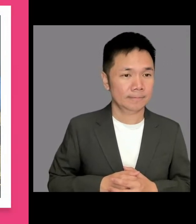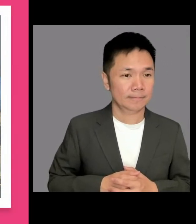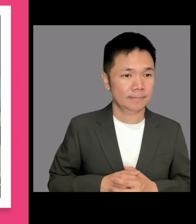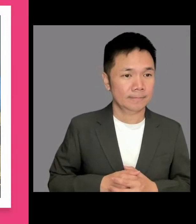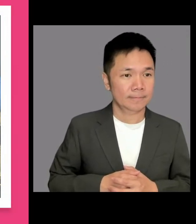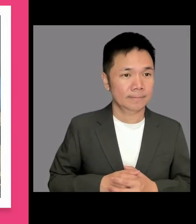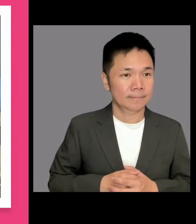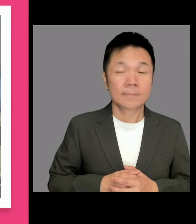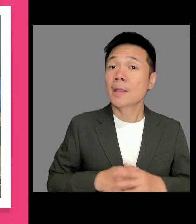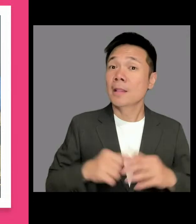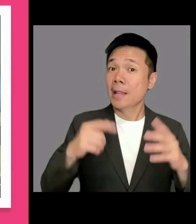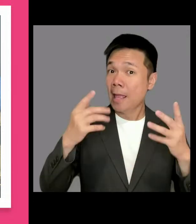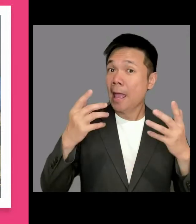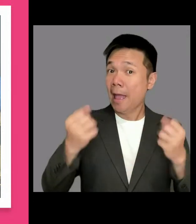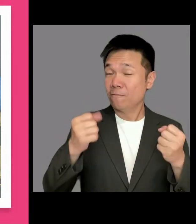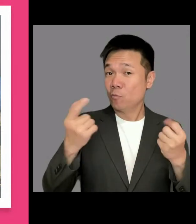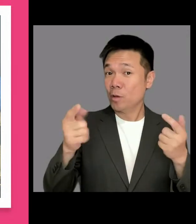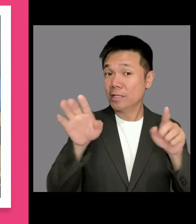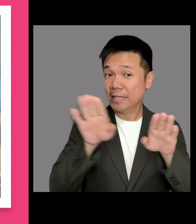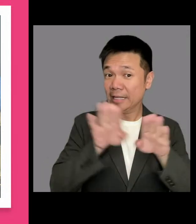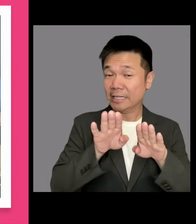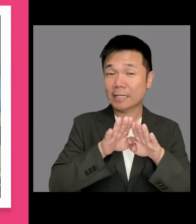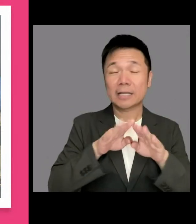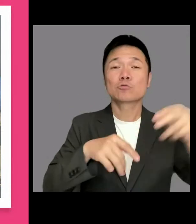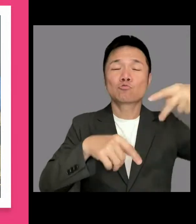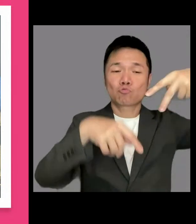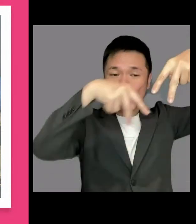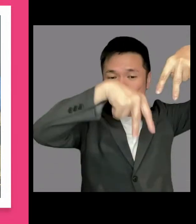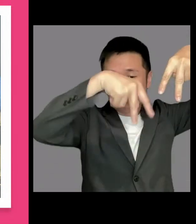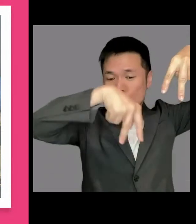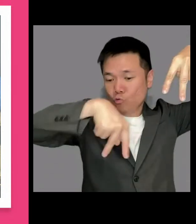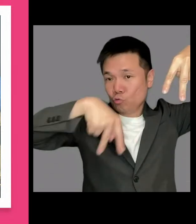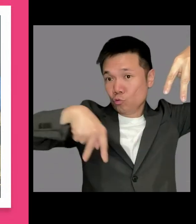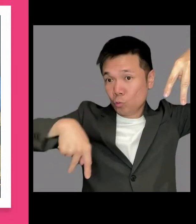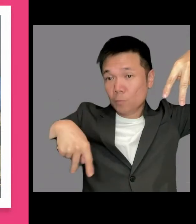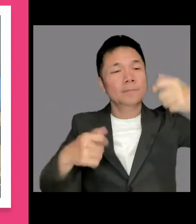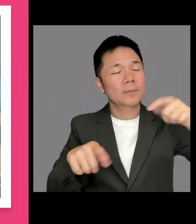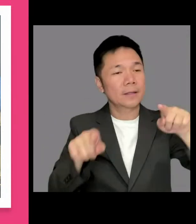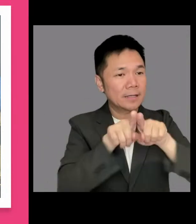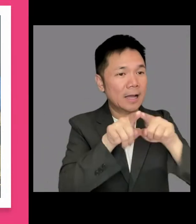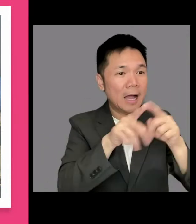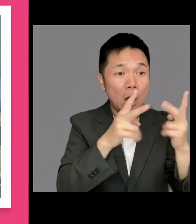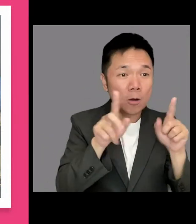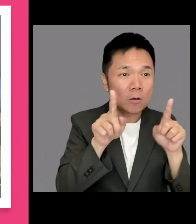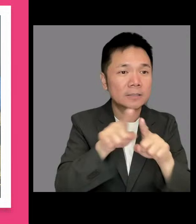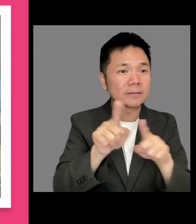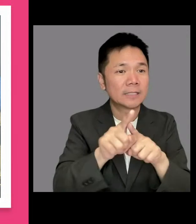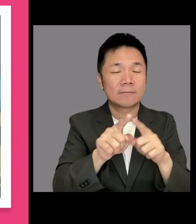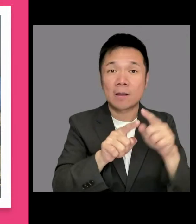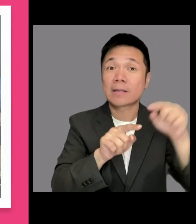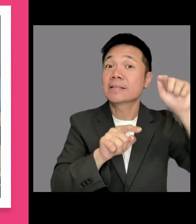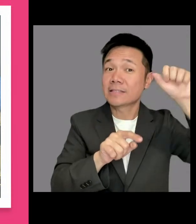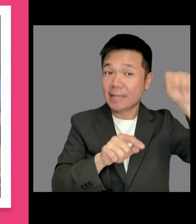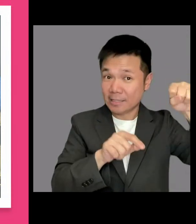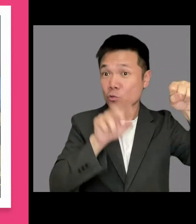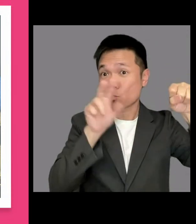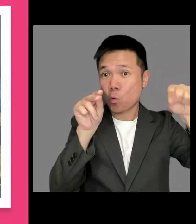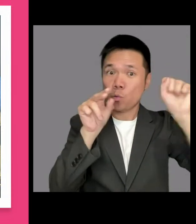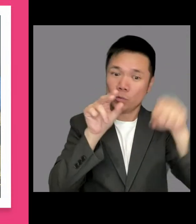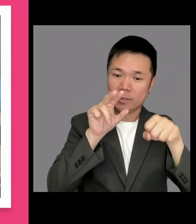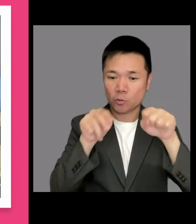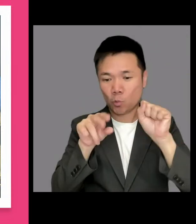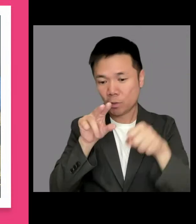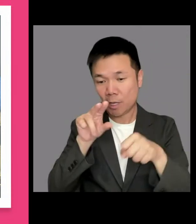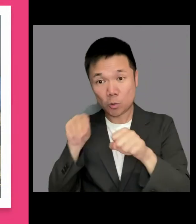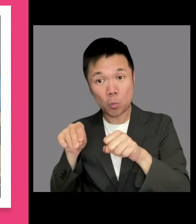the accessibility tree. There's also events, which are generally managed by JavaScript, and actions. So those are requests from assistive